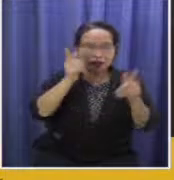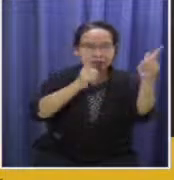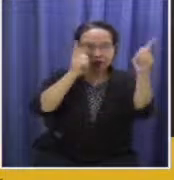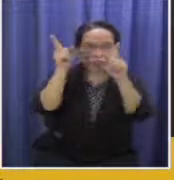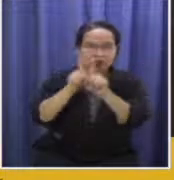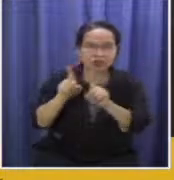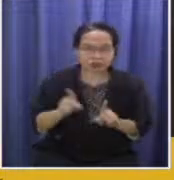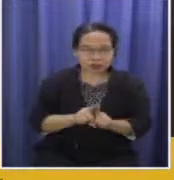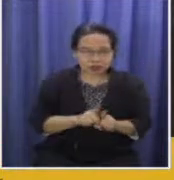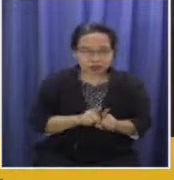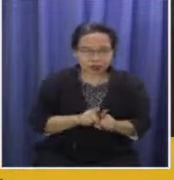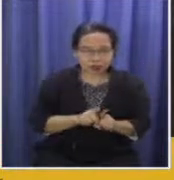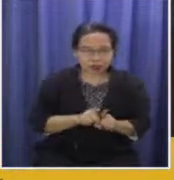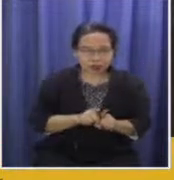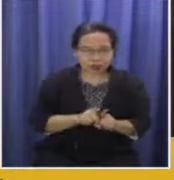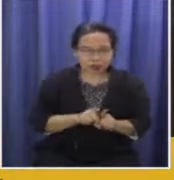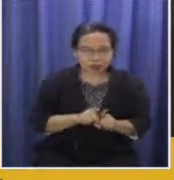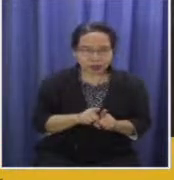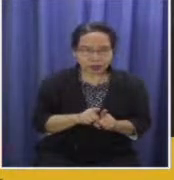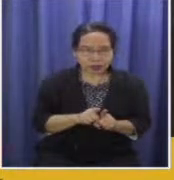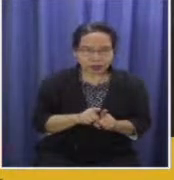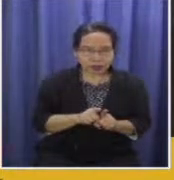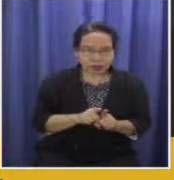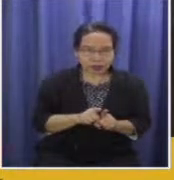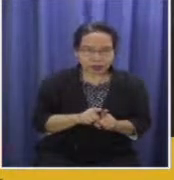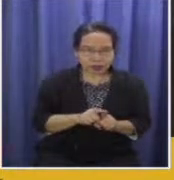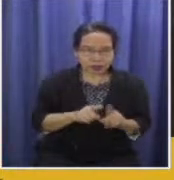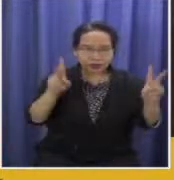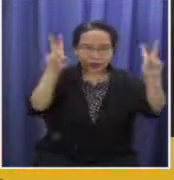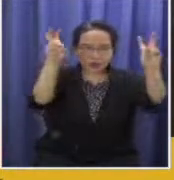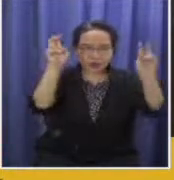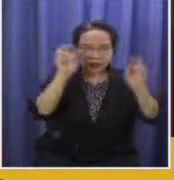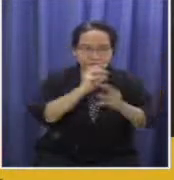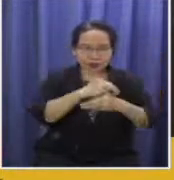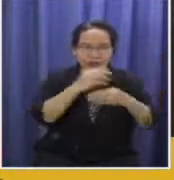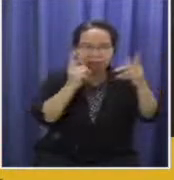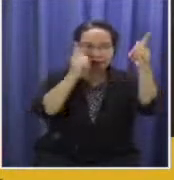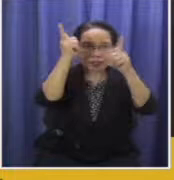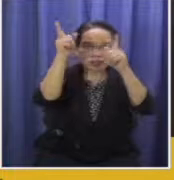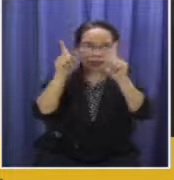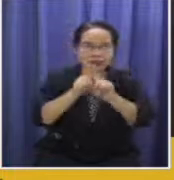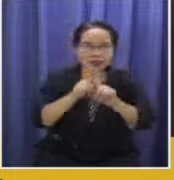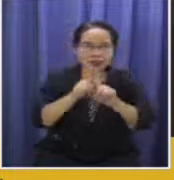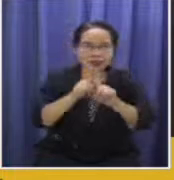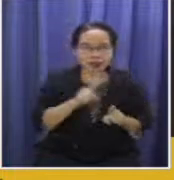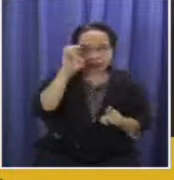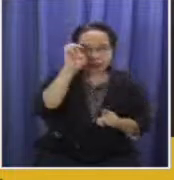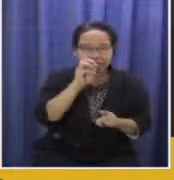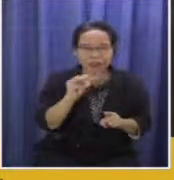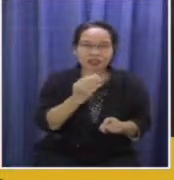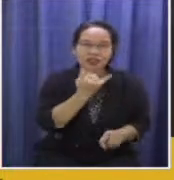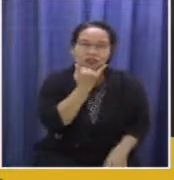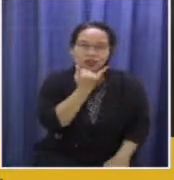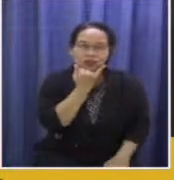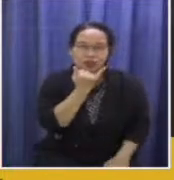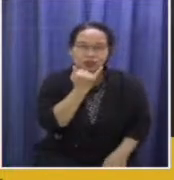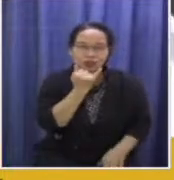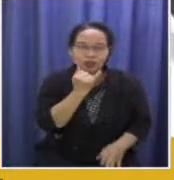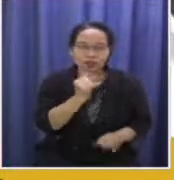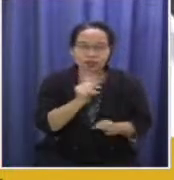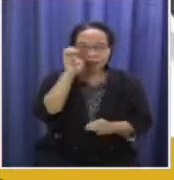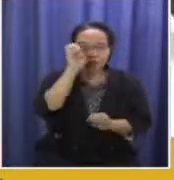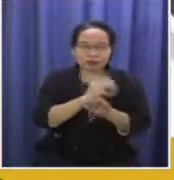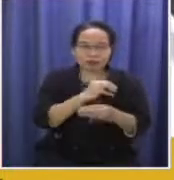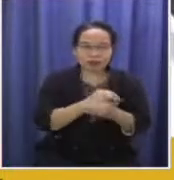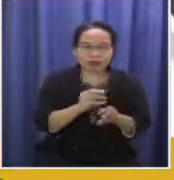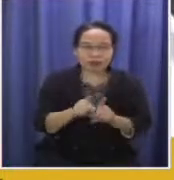stars also. That phrase, "he made the stars also," is wrong.